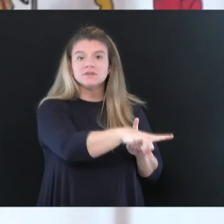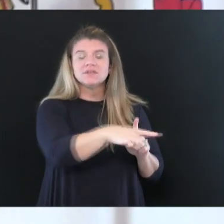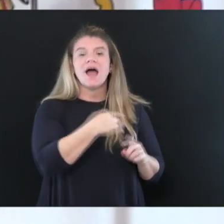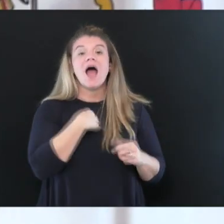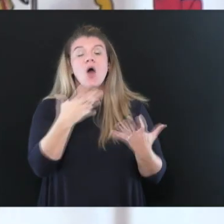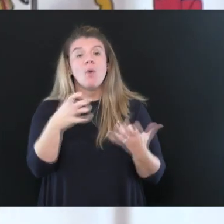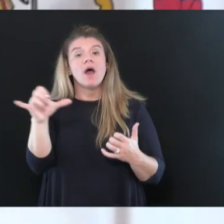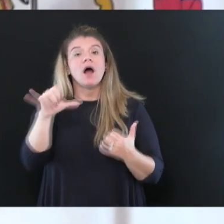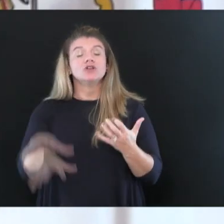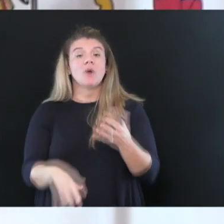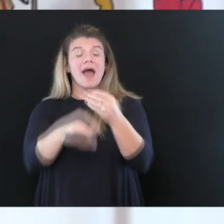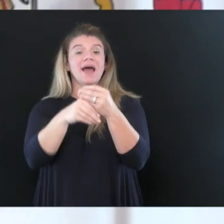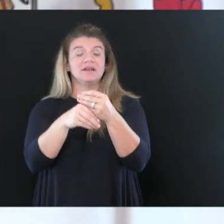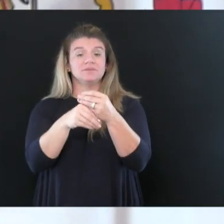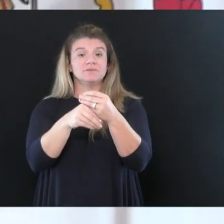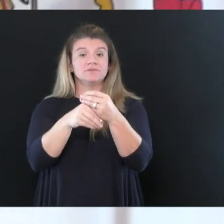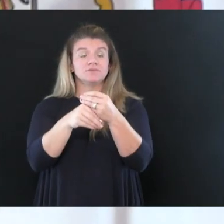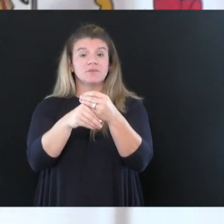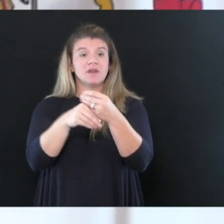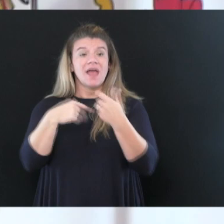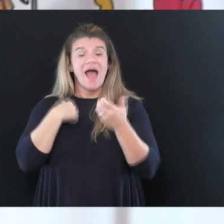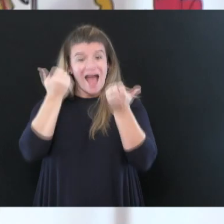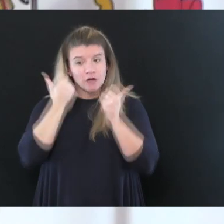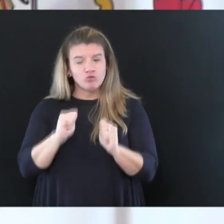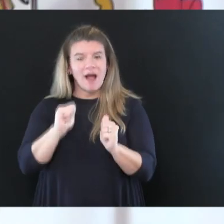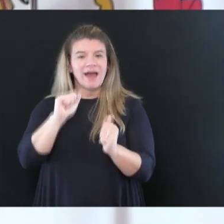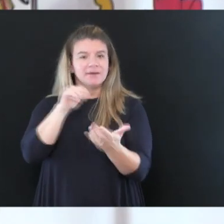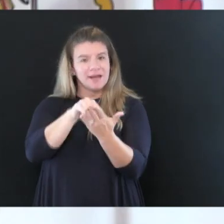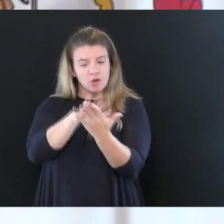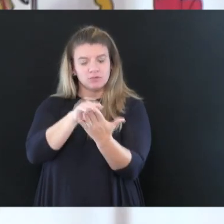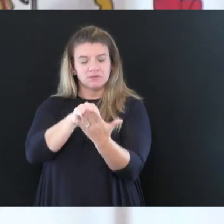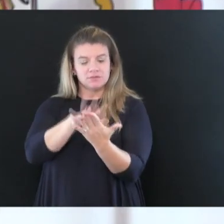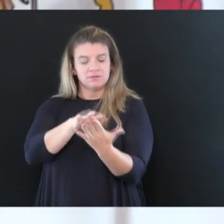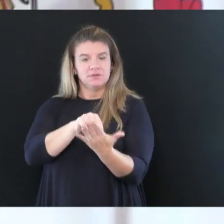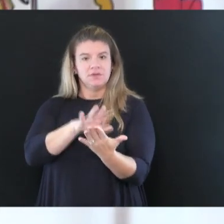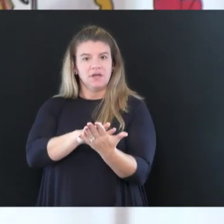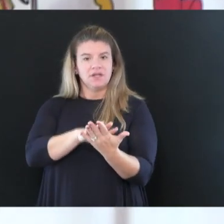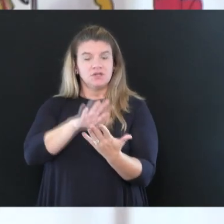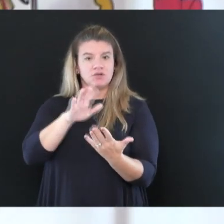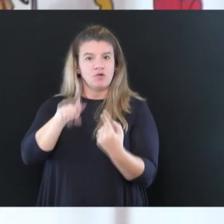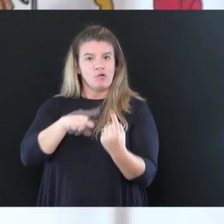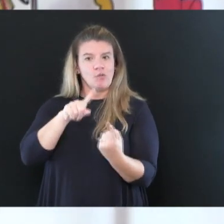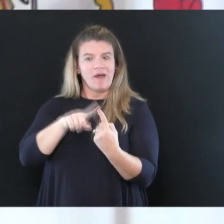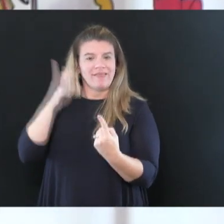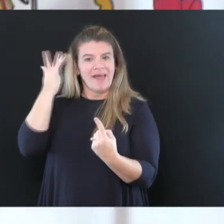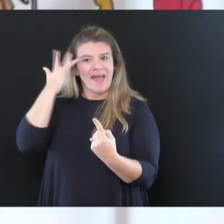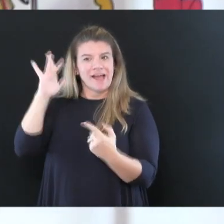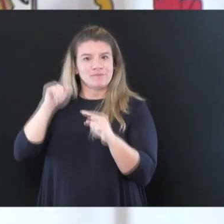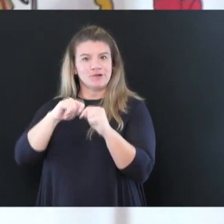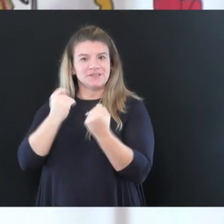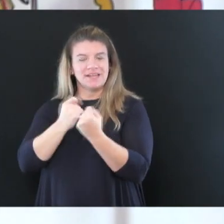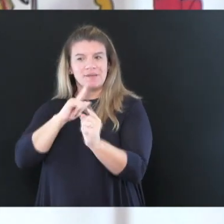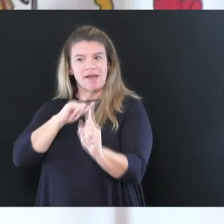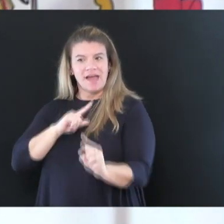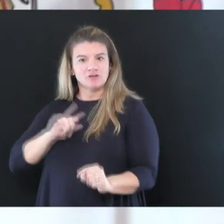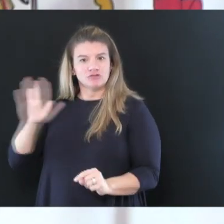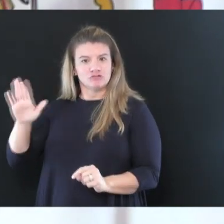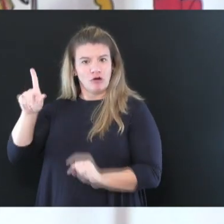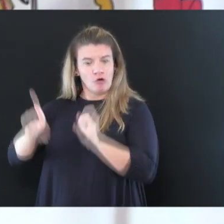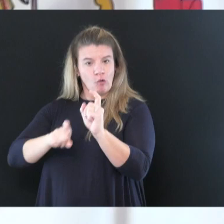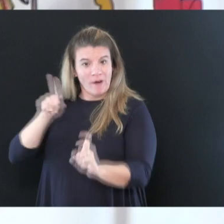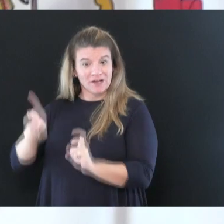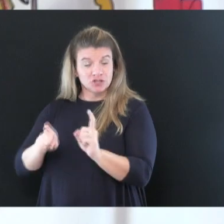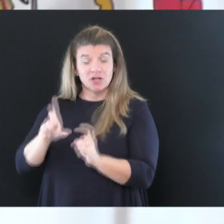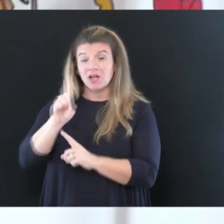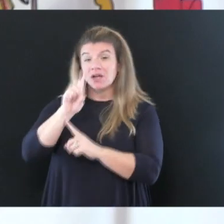just one thing, I try to make notes as I hear from our experts, as they're speaking.